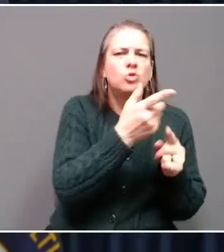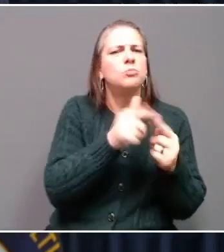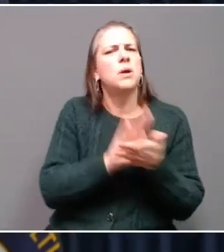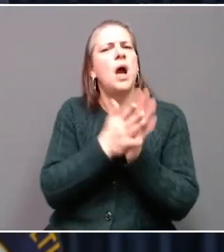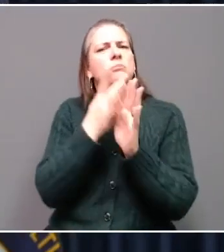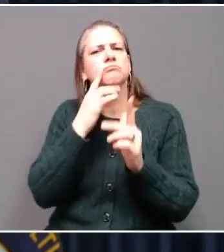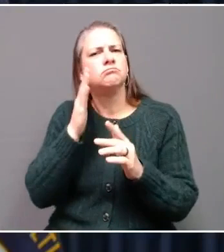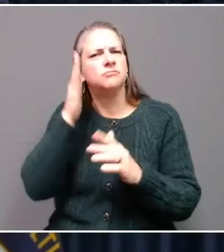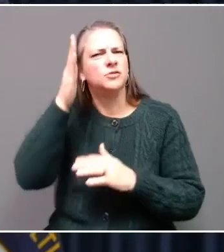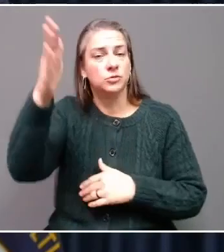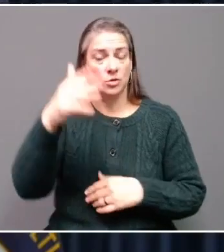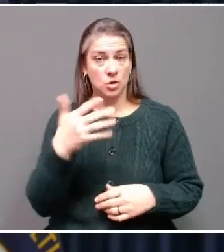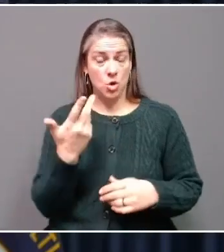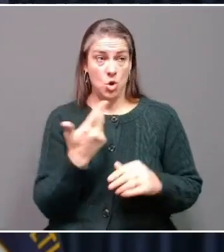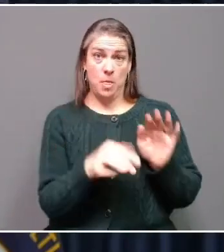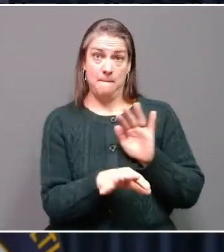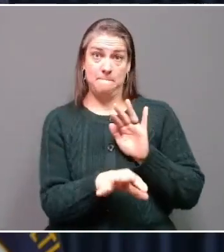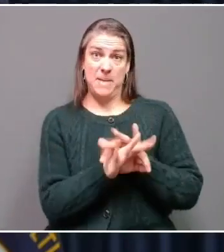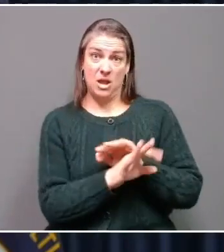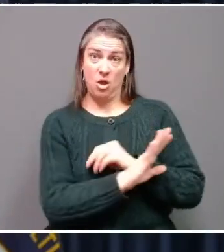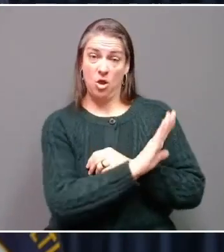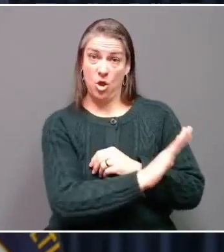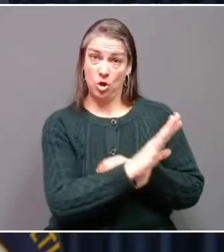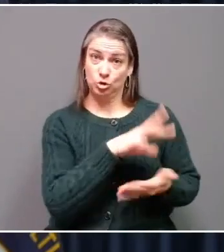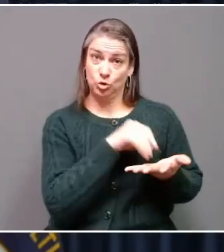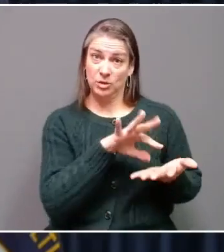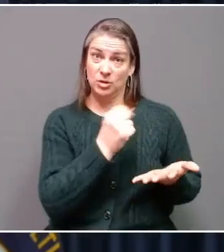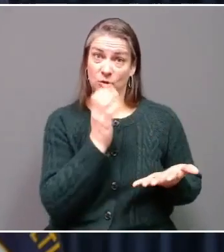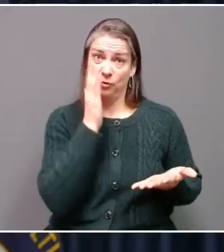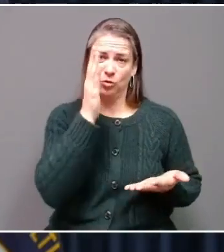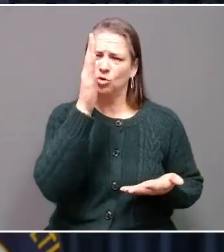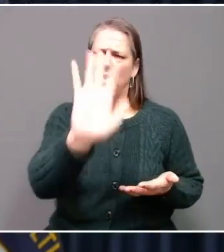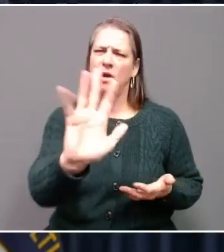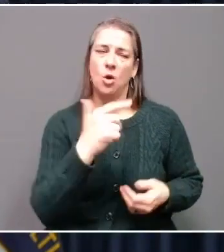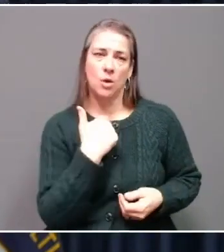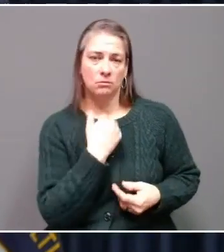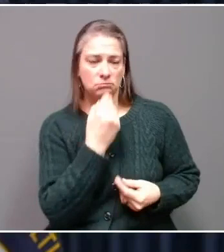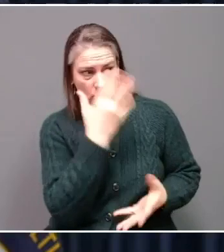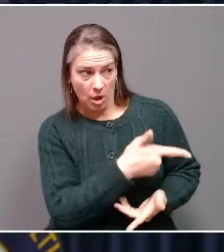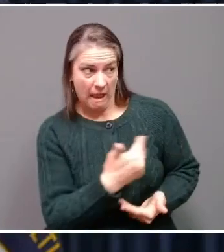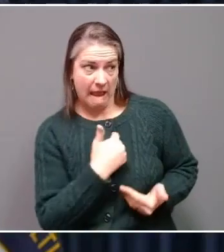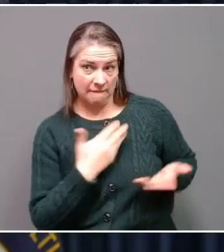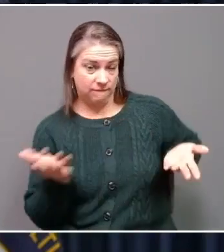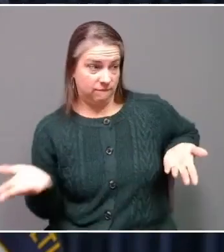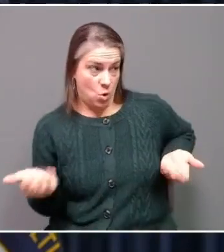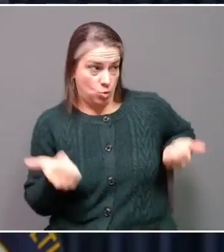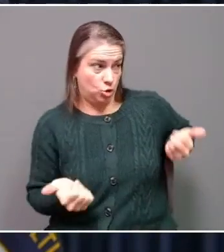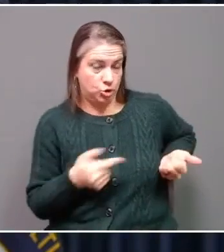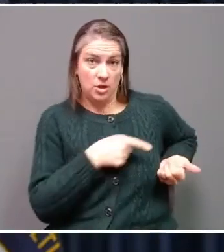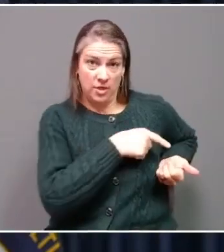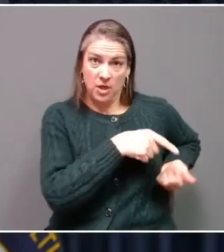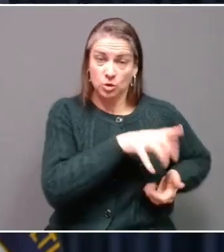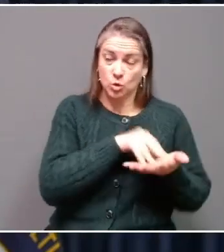person's path. It's about letting them know which paths are there and ensuring that they have picked one. So after graduation, they can be